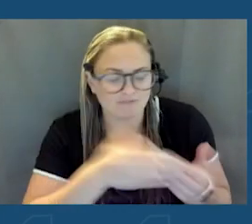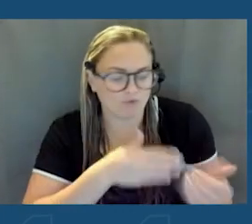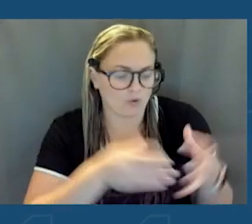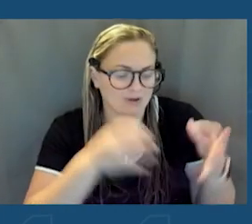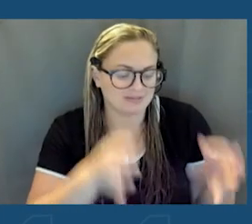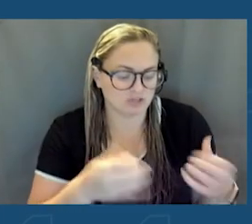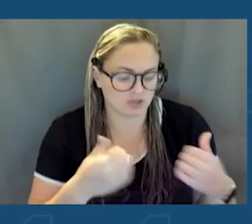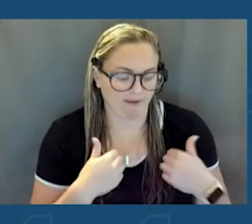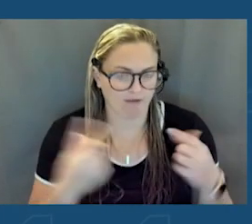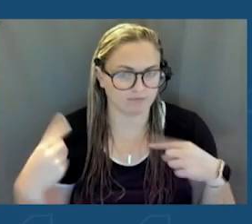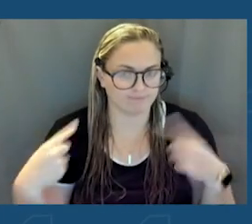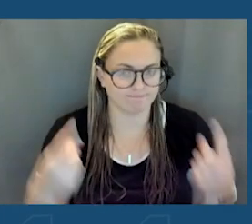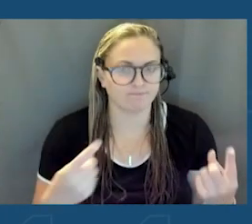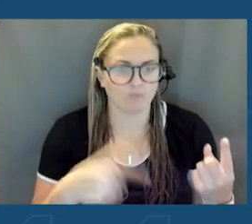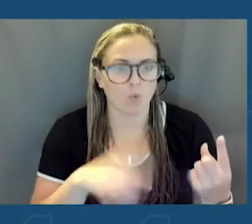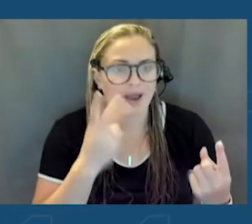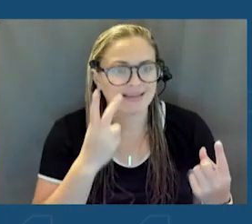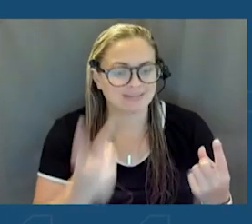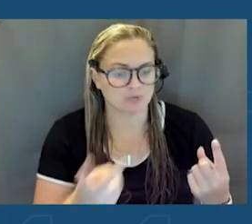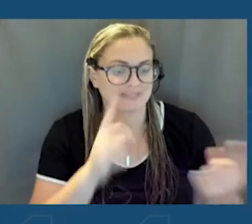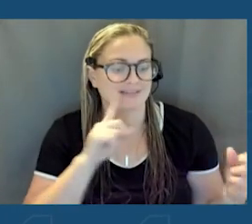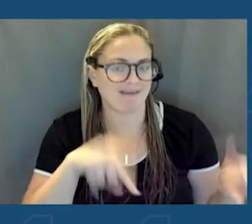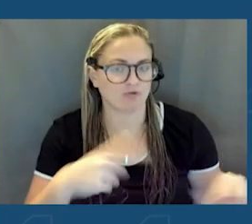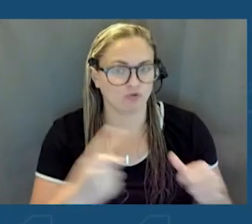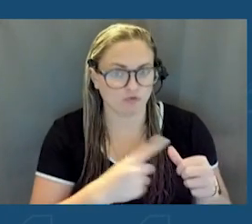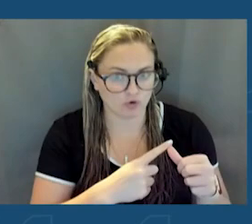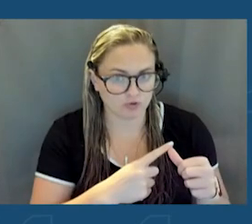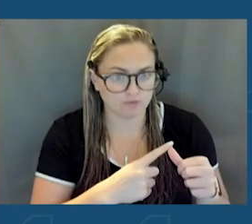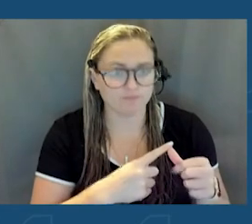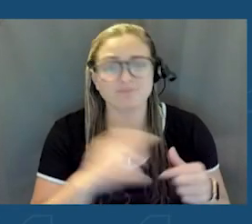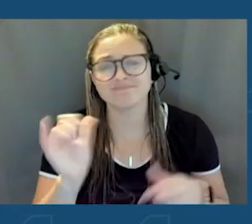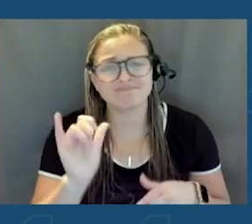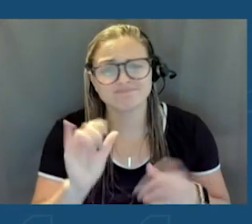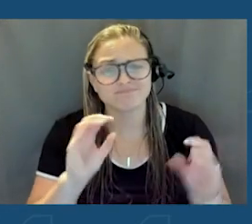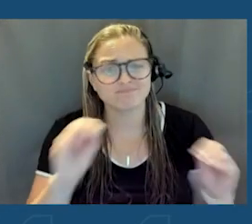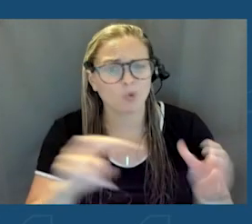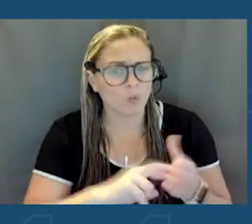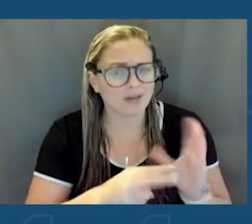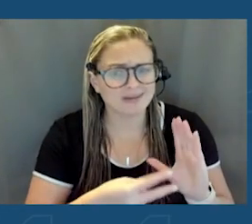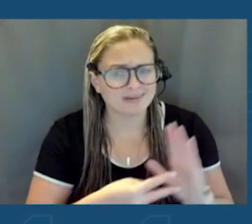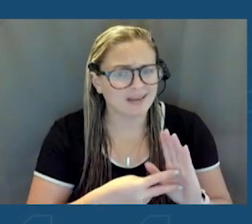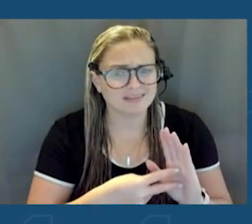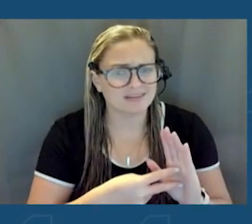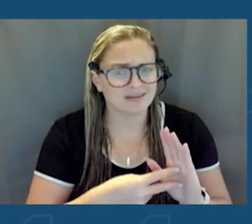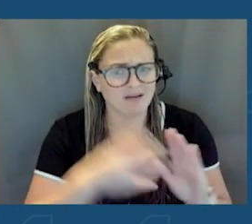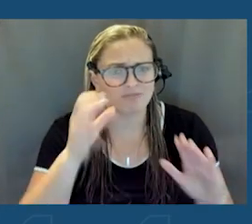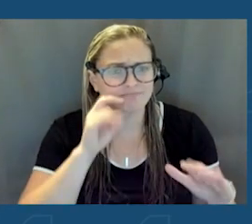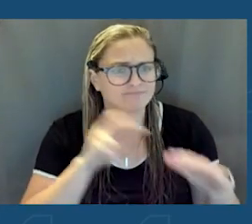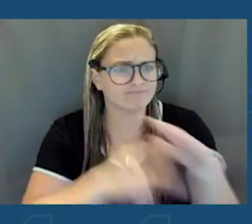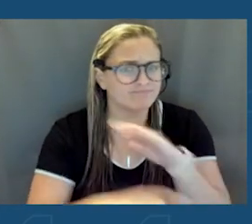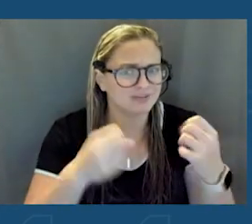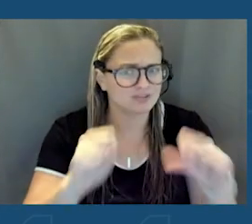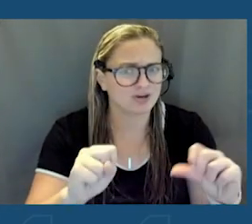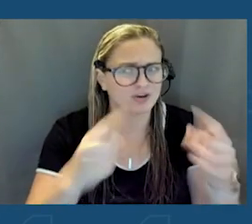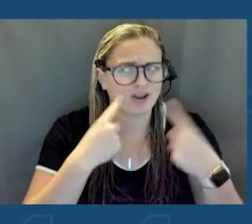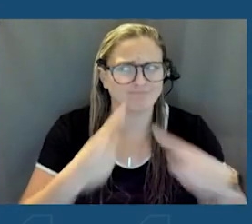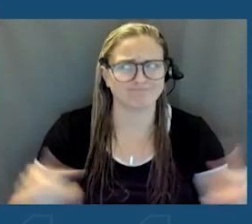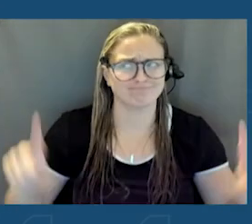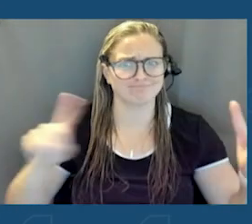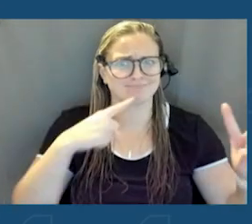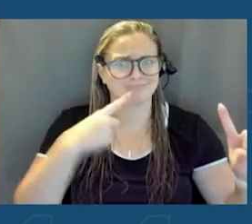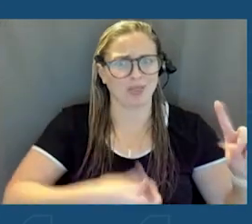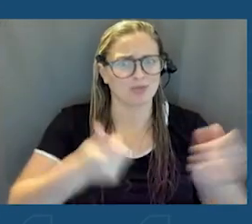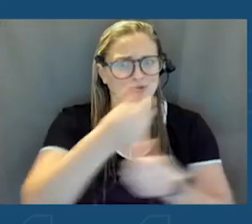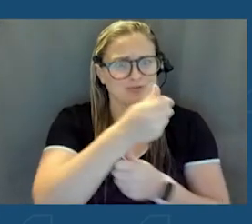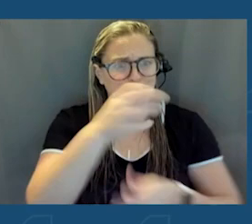with. I need to see that first. I also have no intention of telegraphing a strategy to the Supreme Court that the state